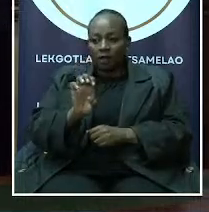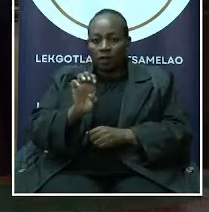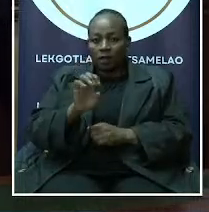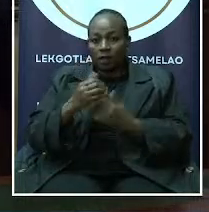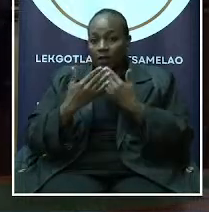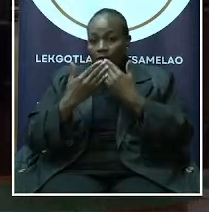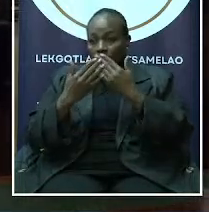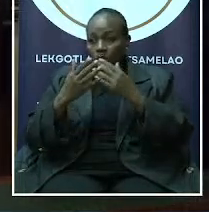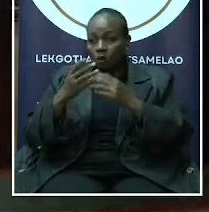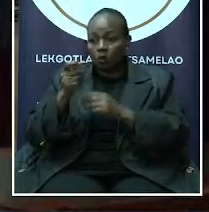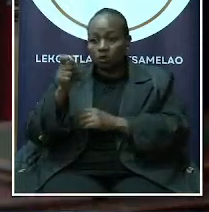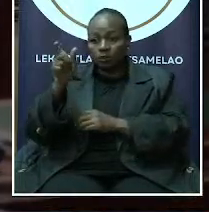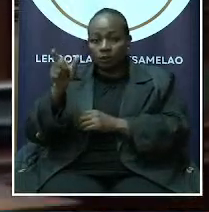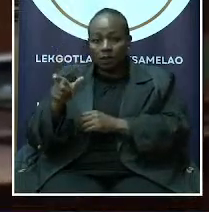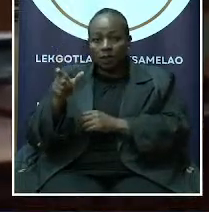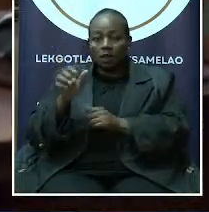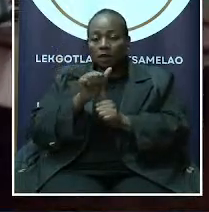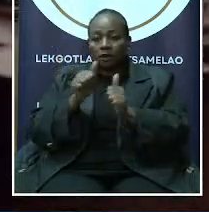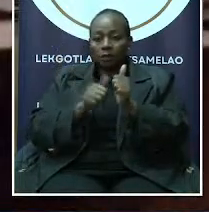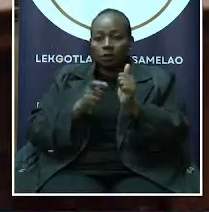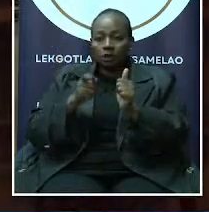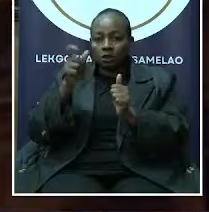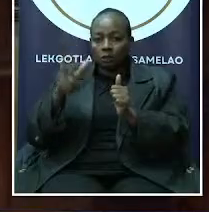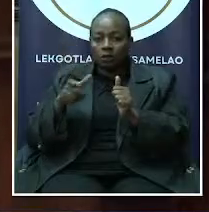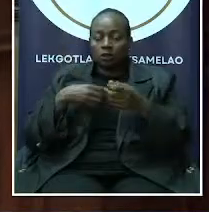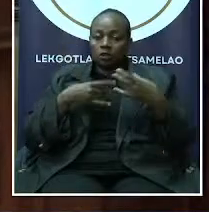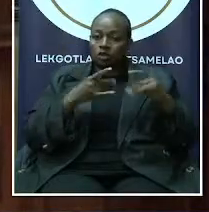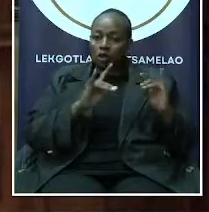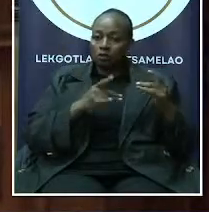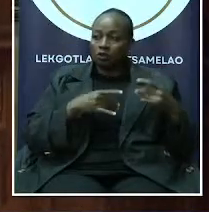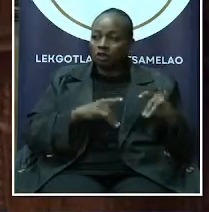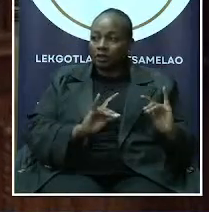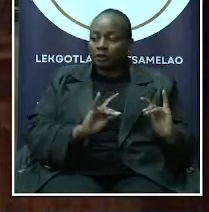Honorable Speaker, Deputy Speaker, Chair of Chairs.